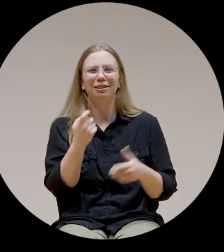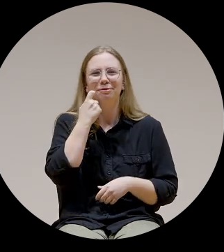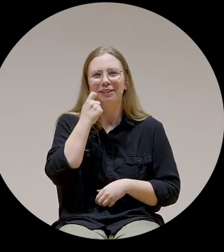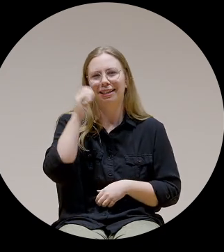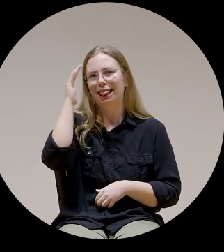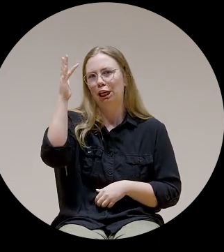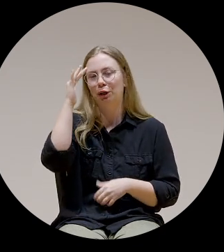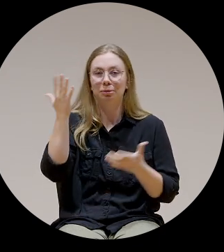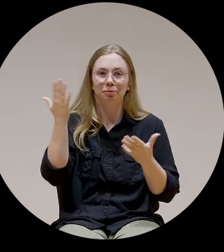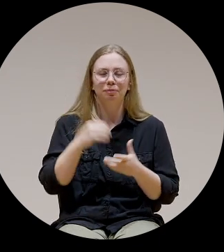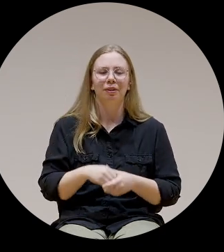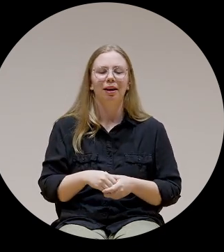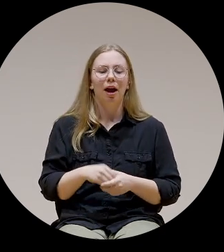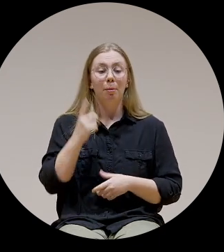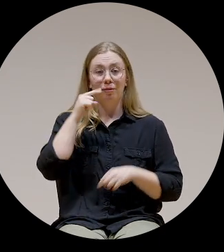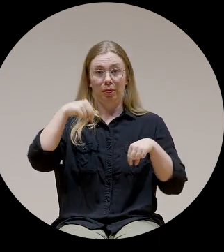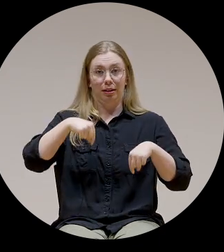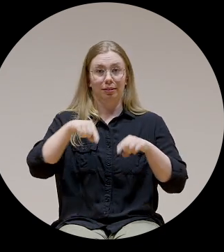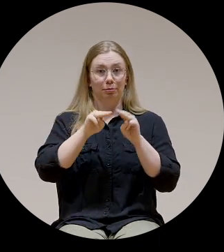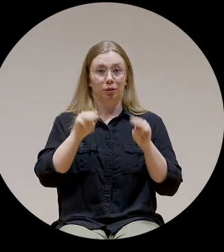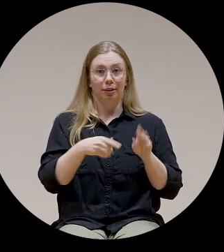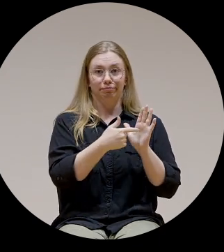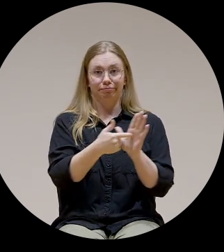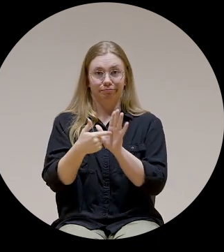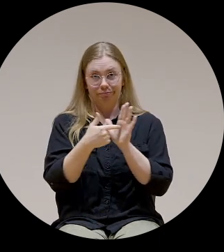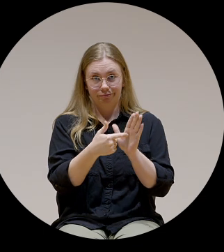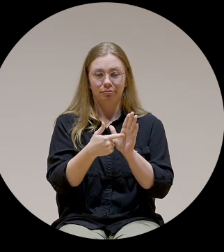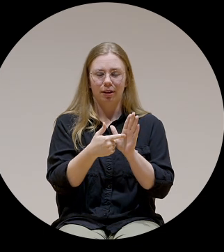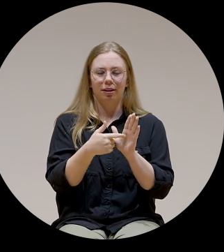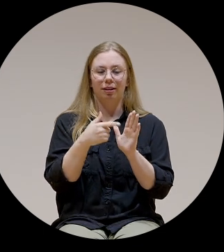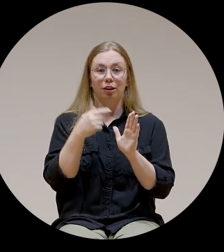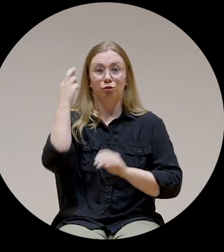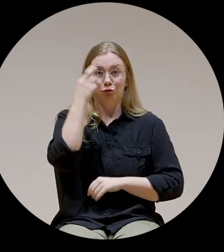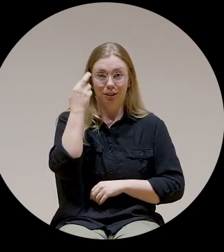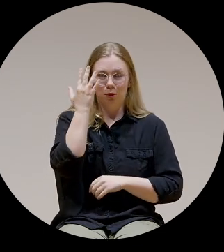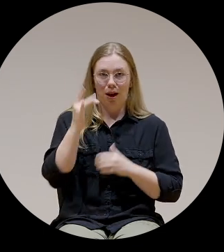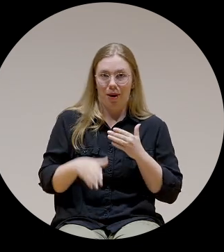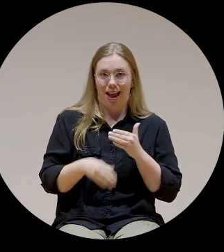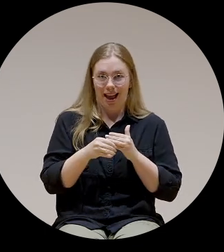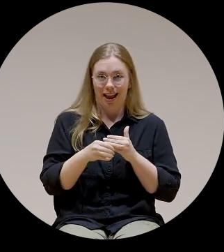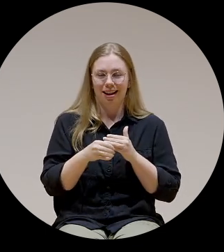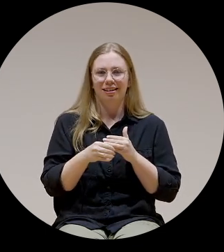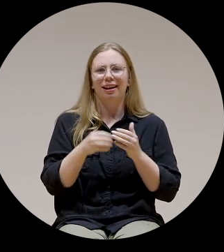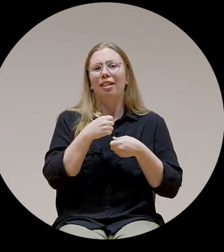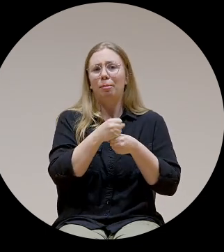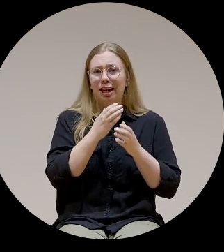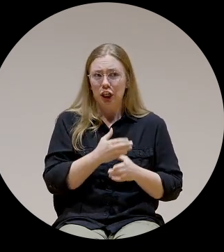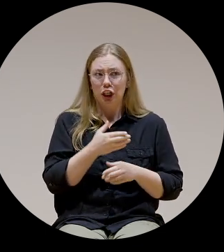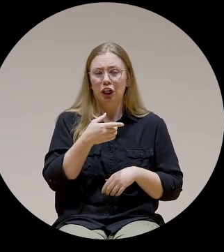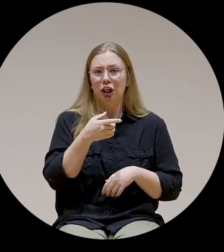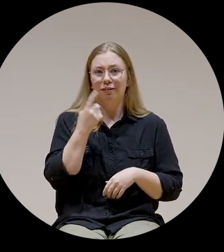But for the purposes of this exhibition, the point is the maker of this item specifically selected that